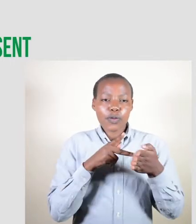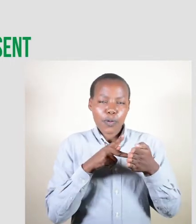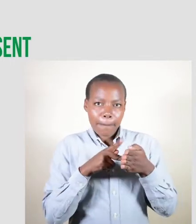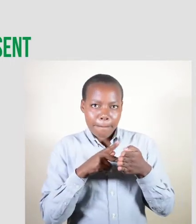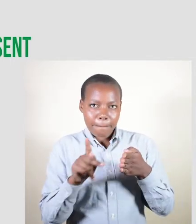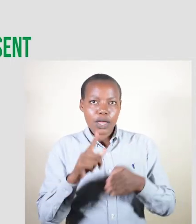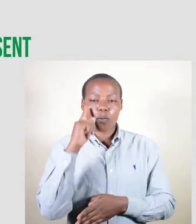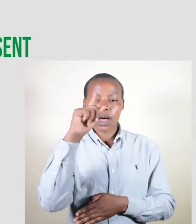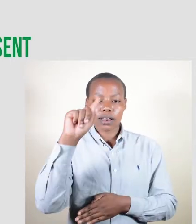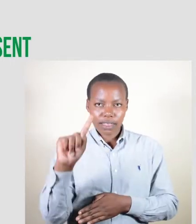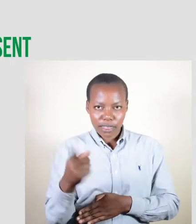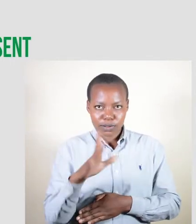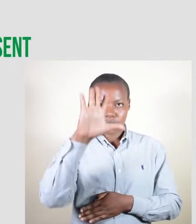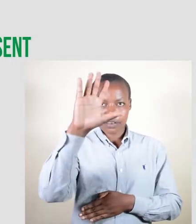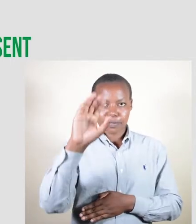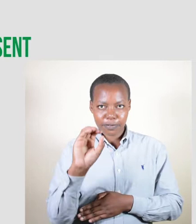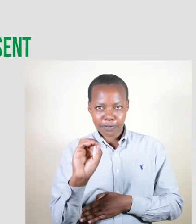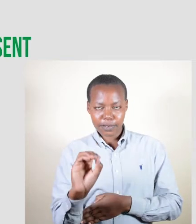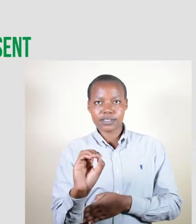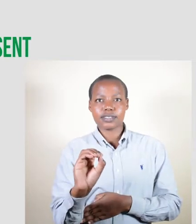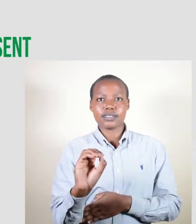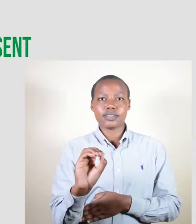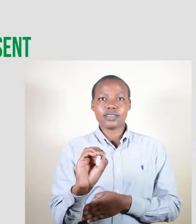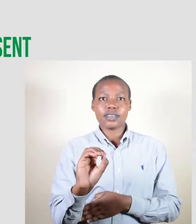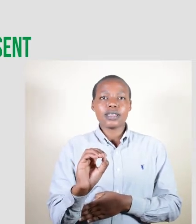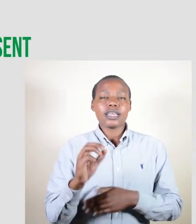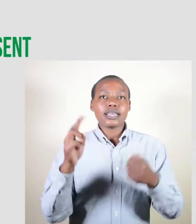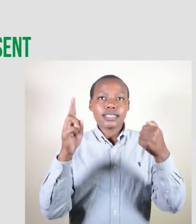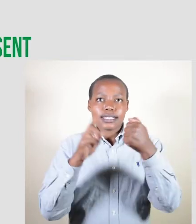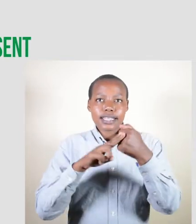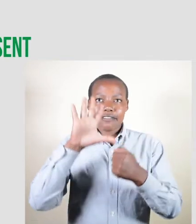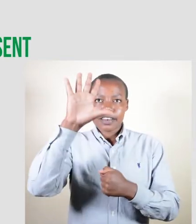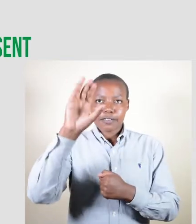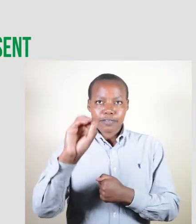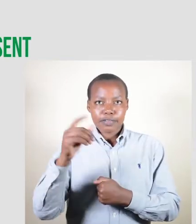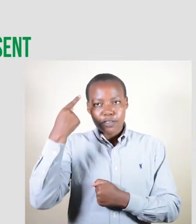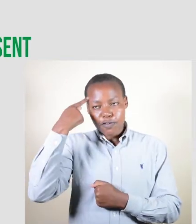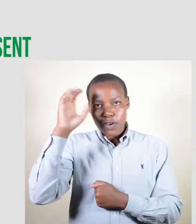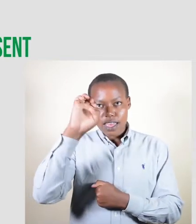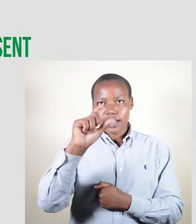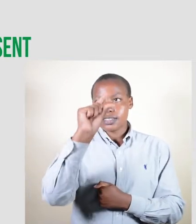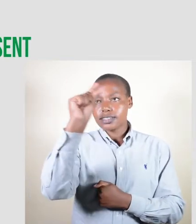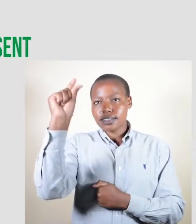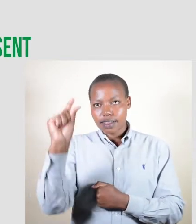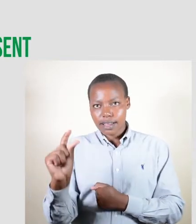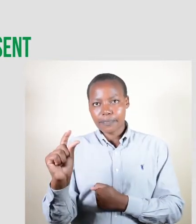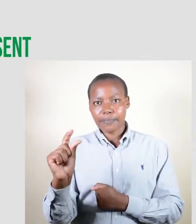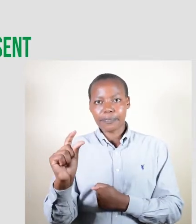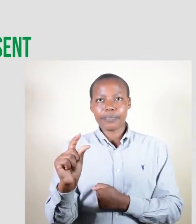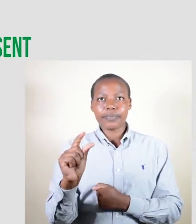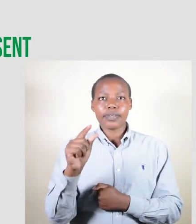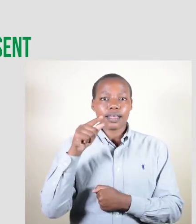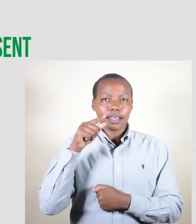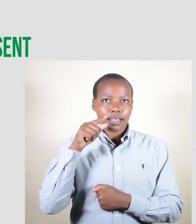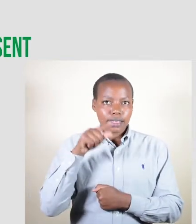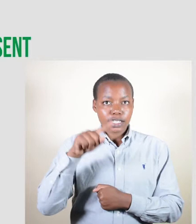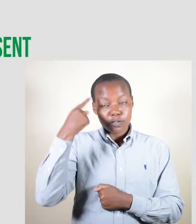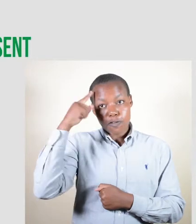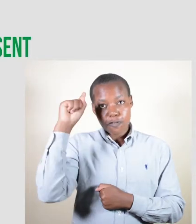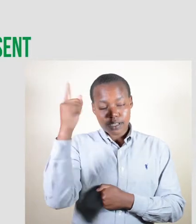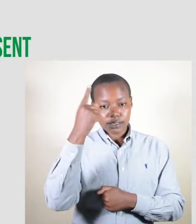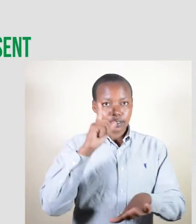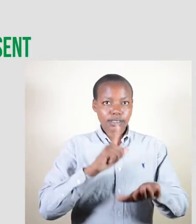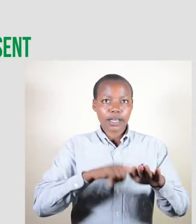The charges for inspection are 1,050 Kenyan shillings and 750 Kenyan shillings for